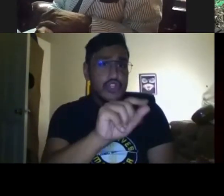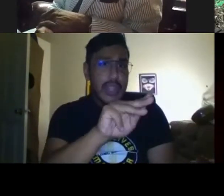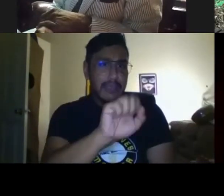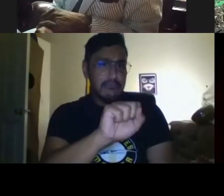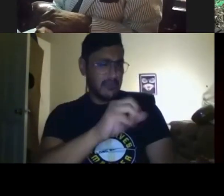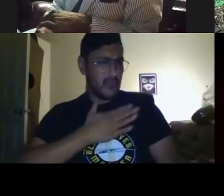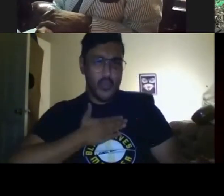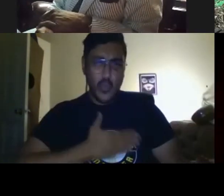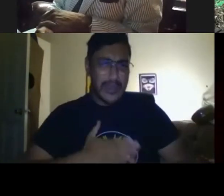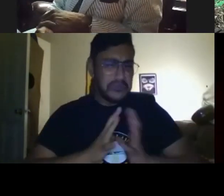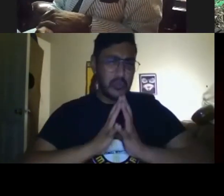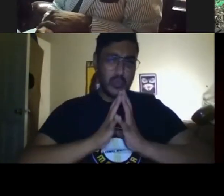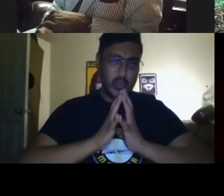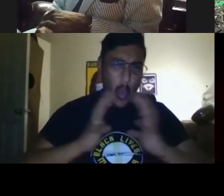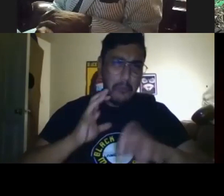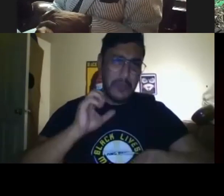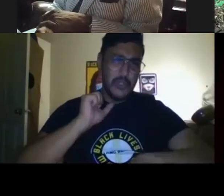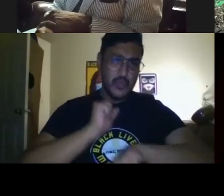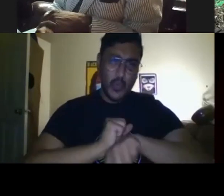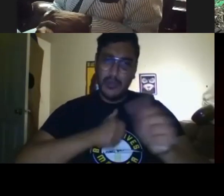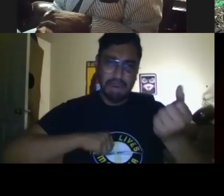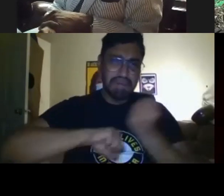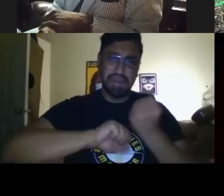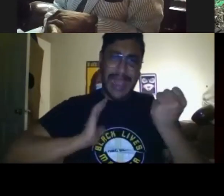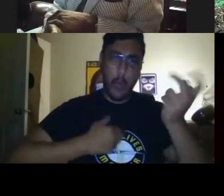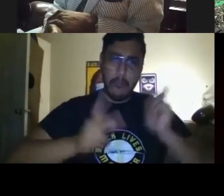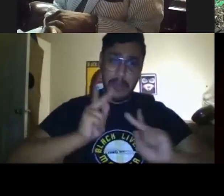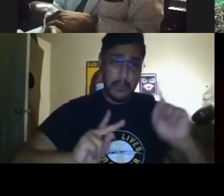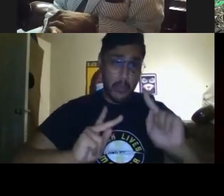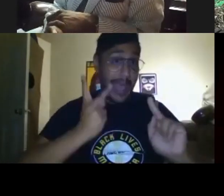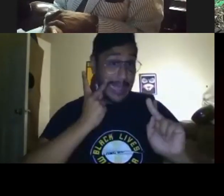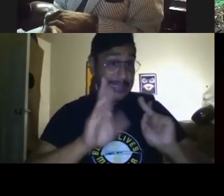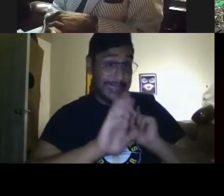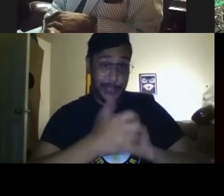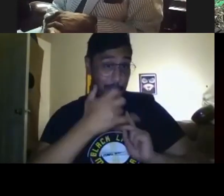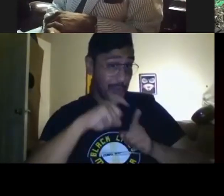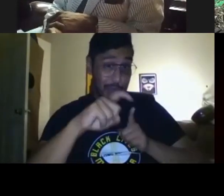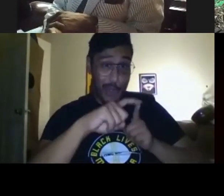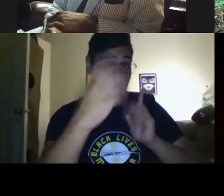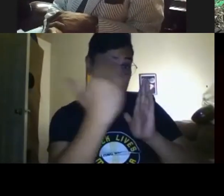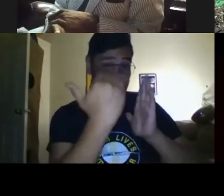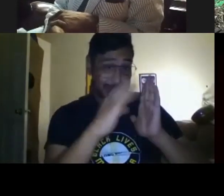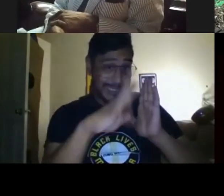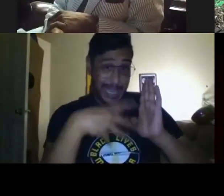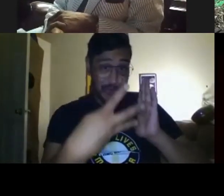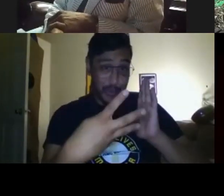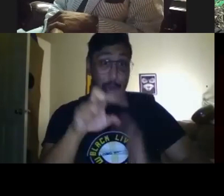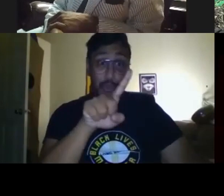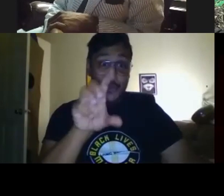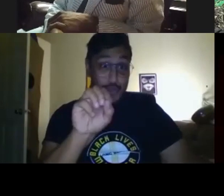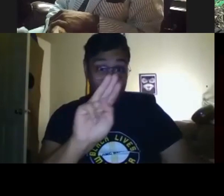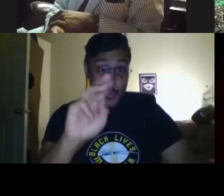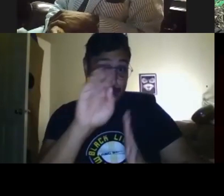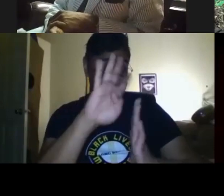much work on behalf of our people. I see your call schedules, right? I see your Zoom schedules, and